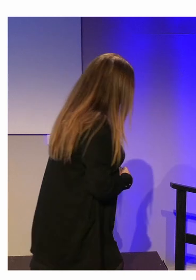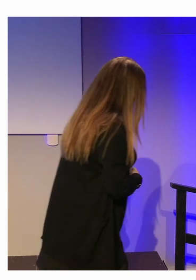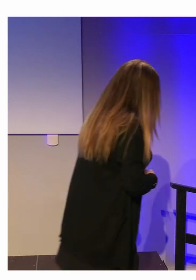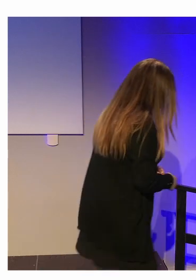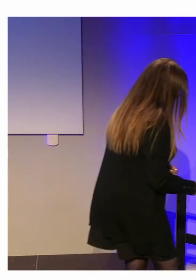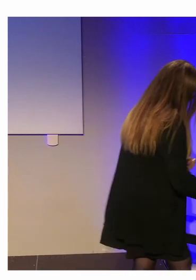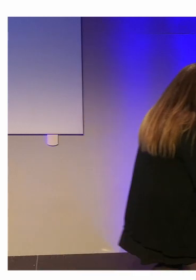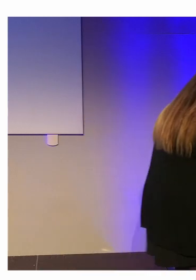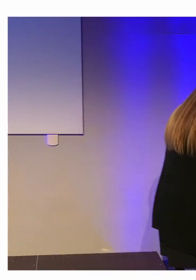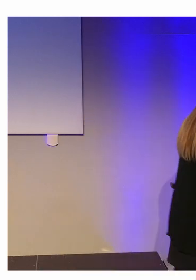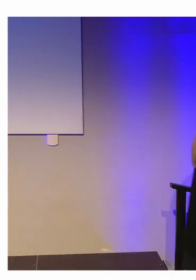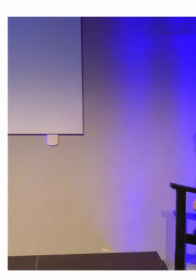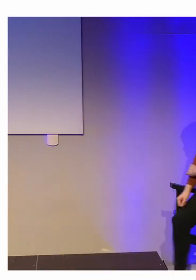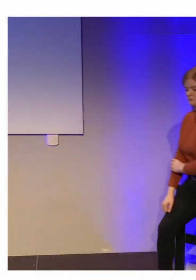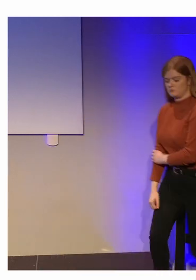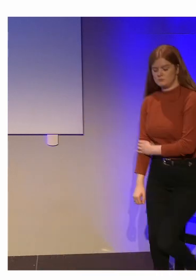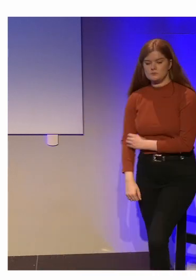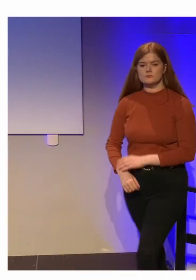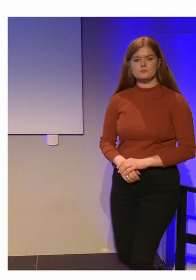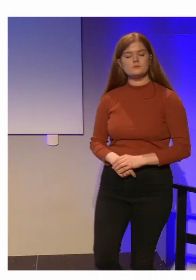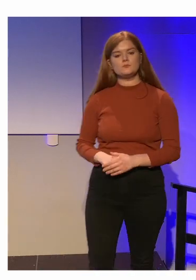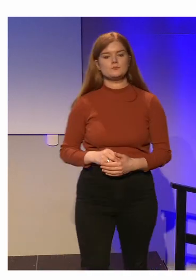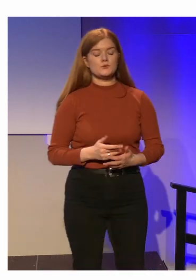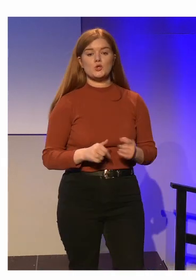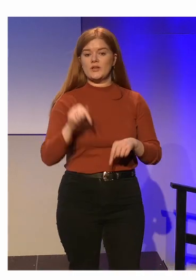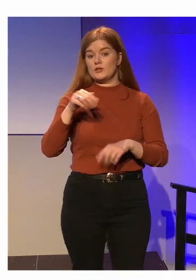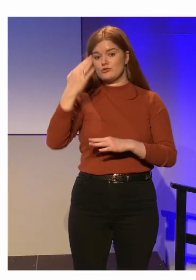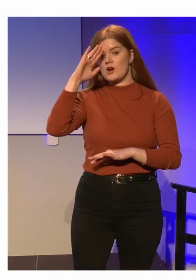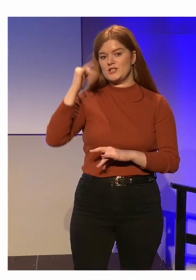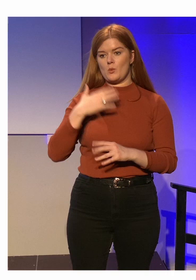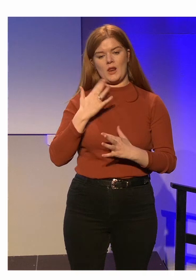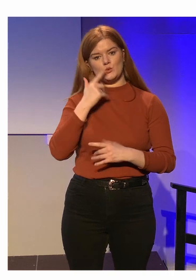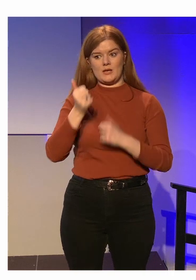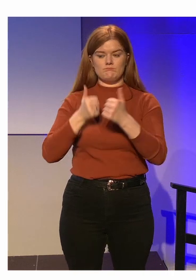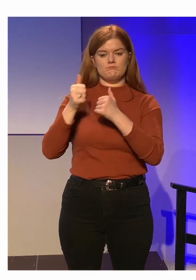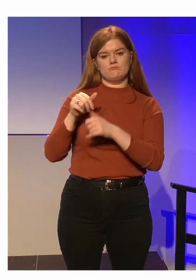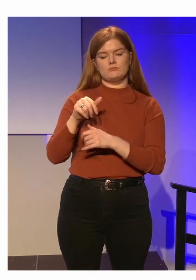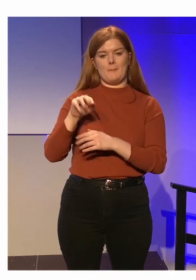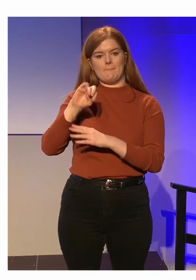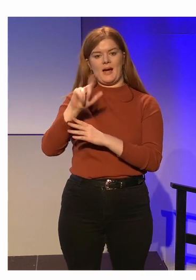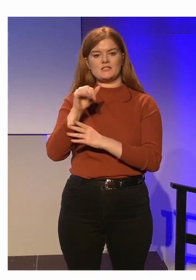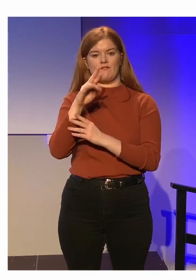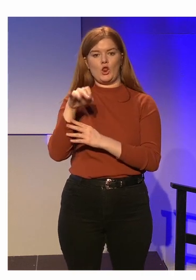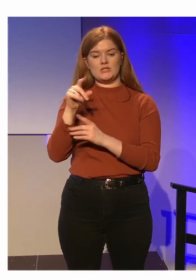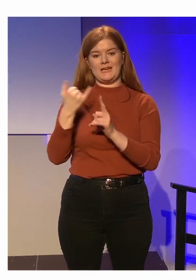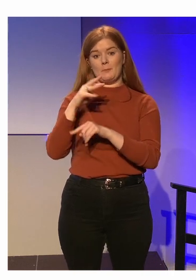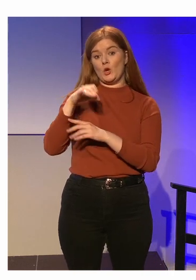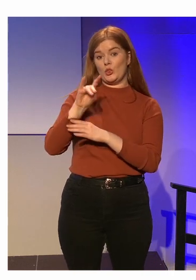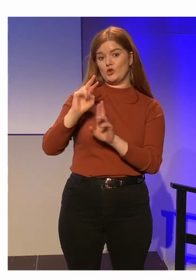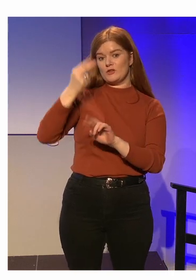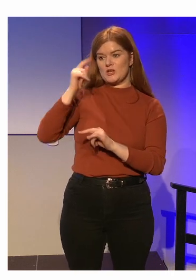Here in Ireland, and I want to give a hat tip to Mags Flood at Maynooth University, but this is her